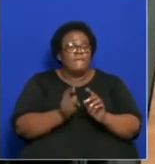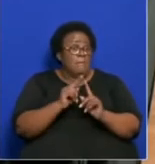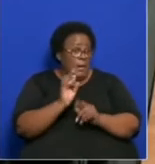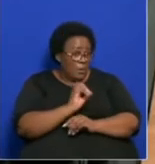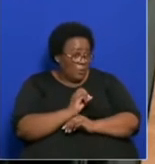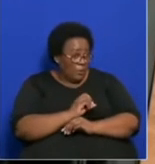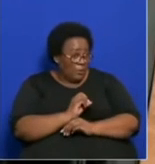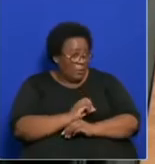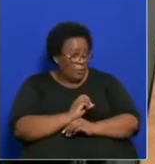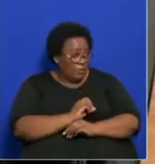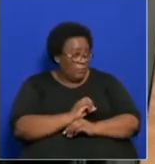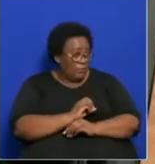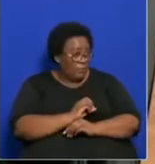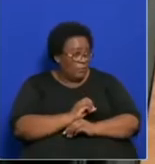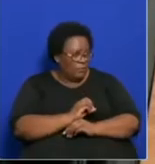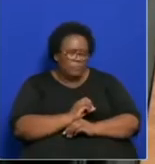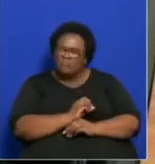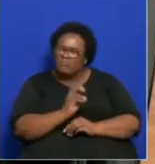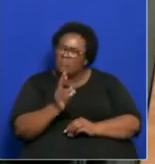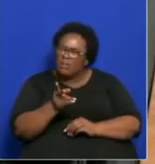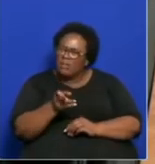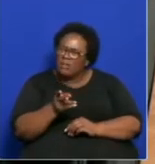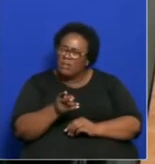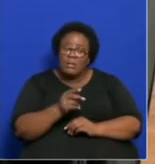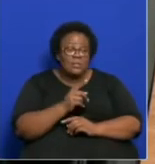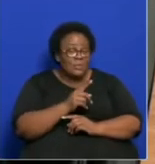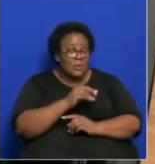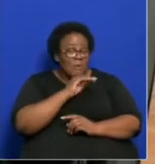Come again. I'm saying they do exist. You did.